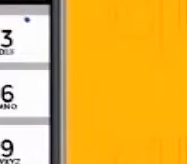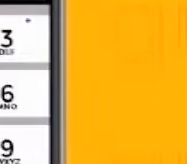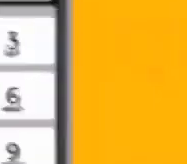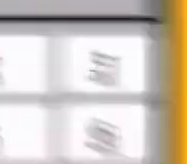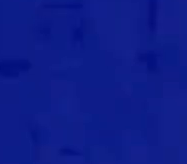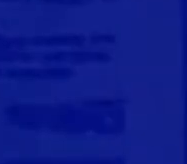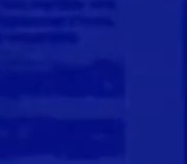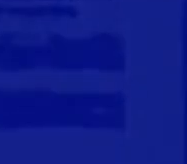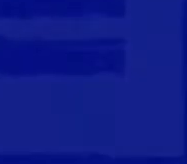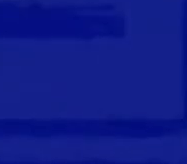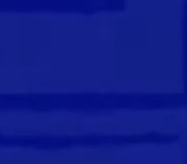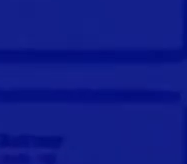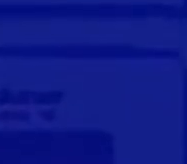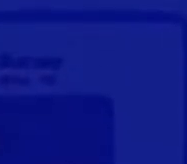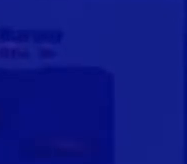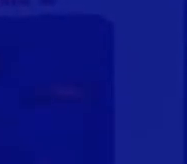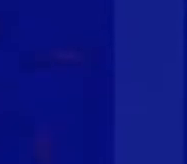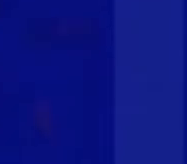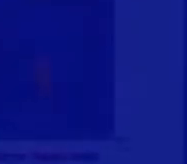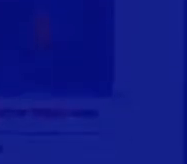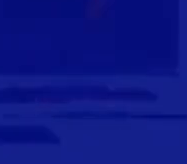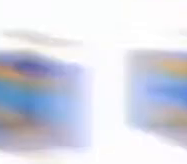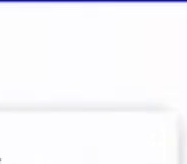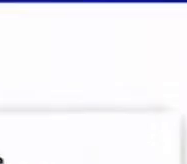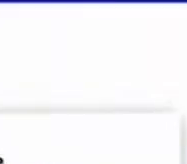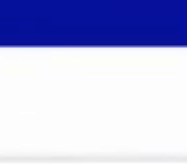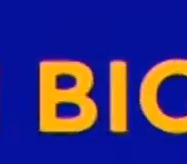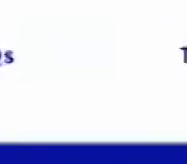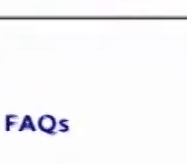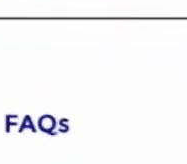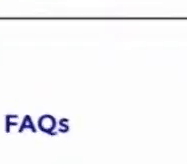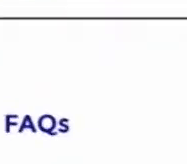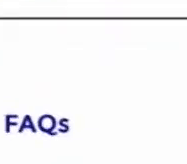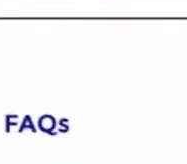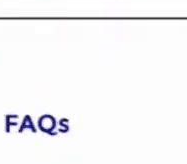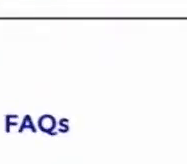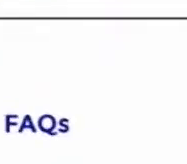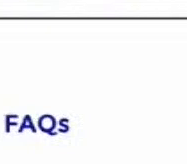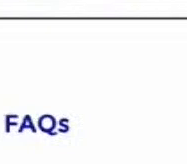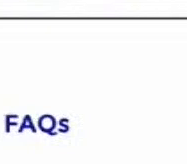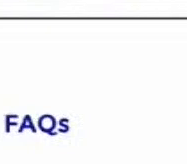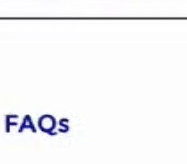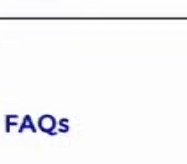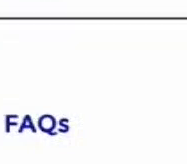16. Kisha weka shilingi 20 tu kama idadi yako. Weka bid yako pia kwenye